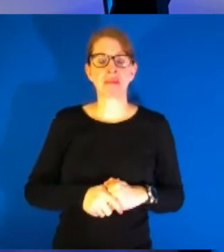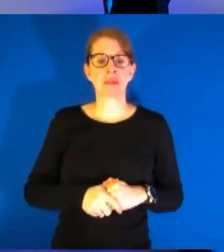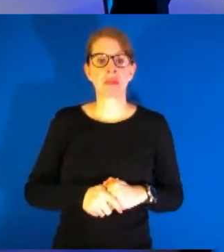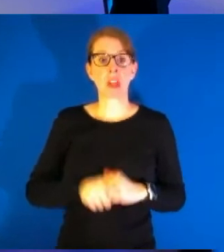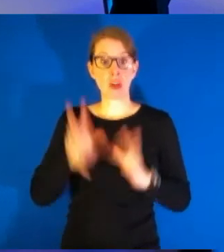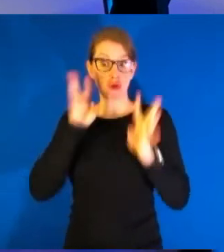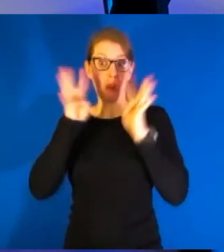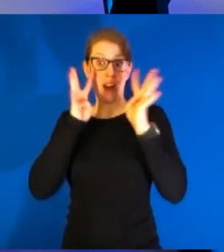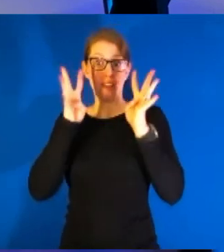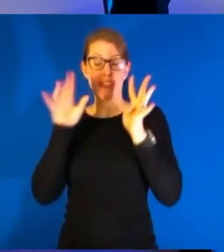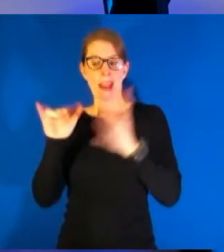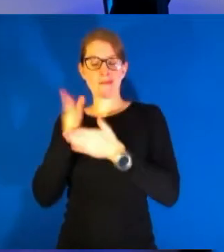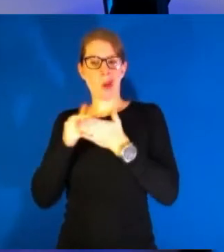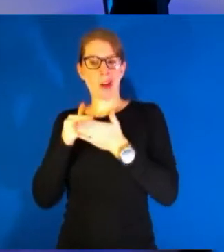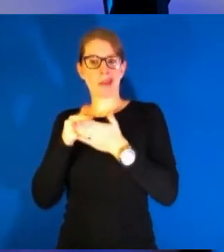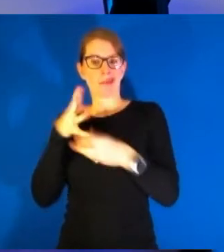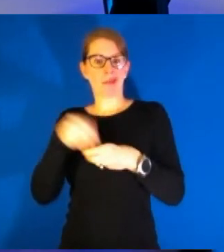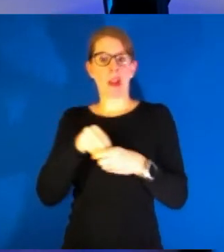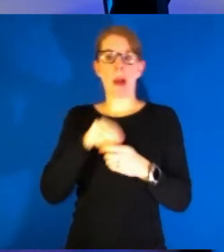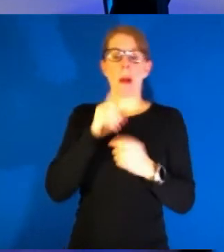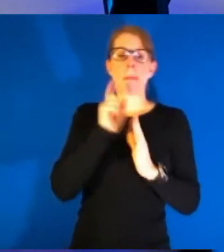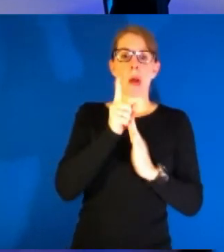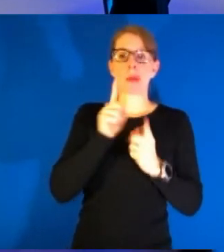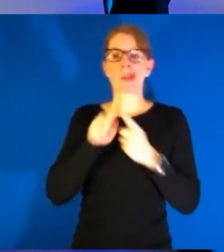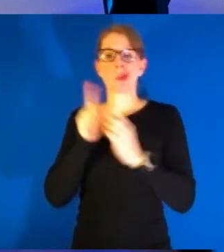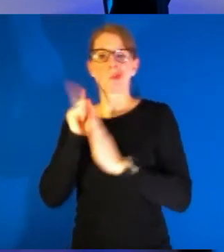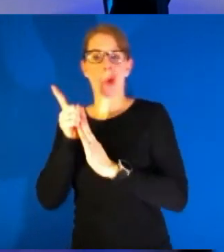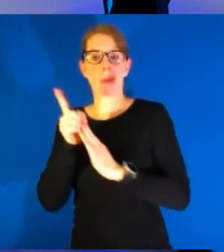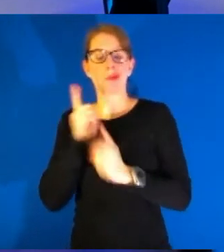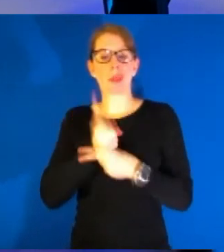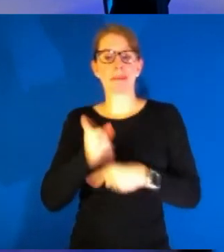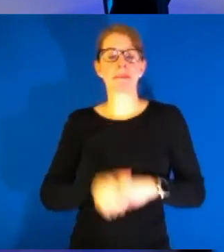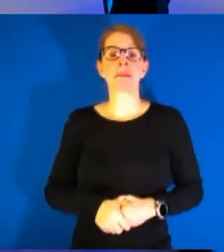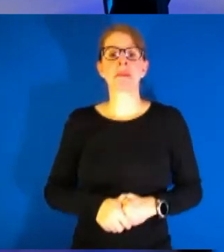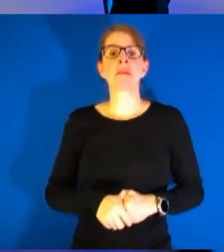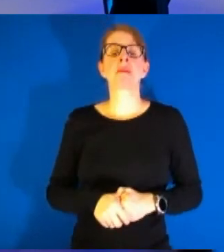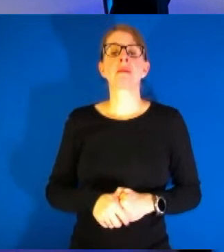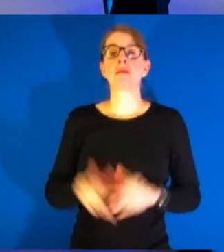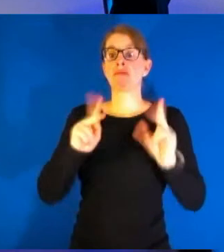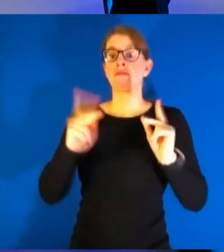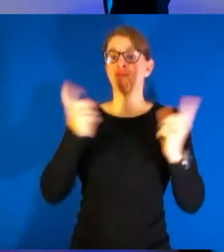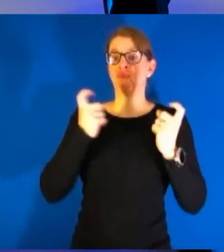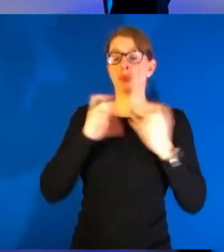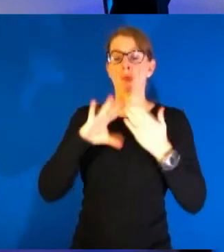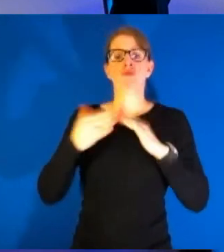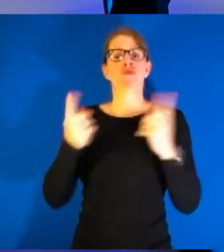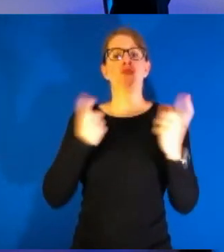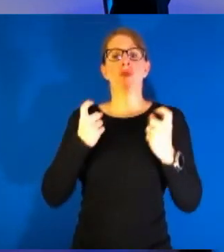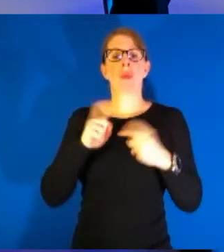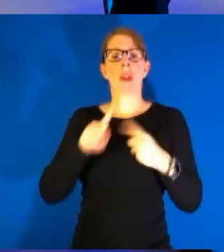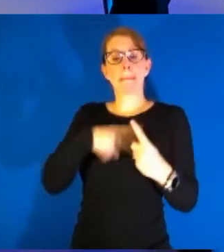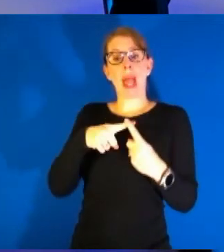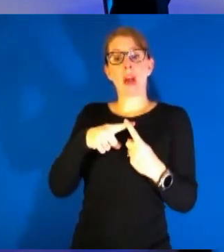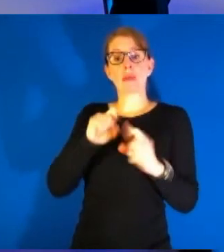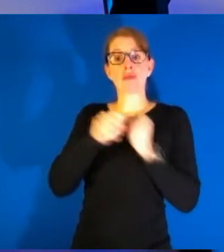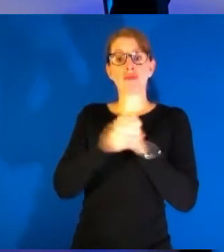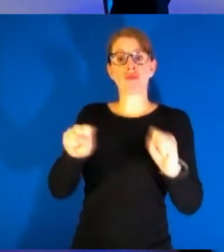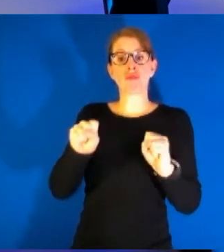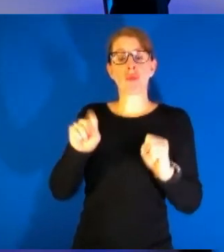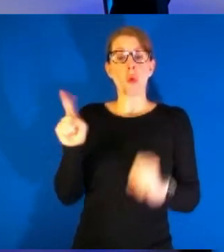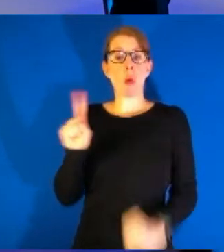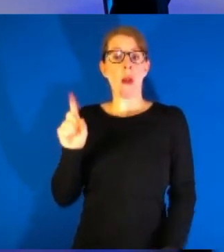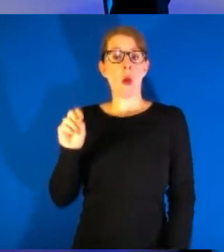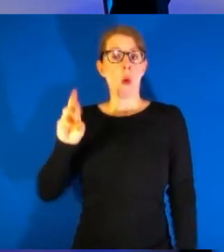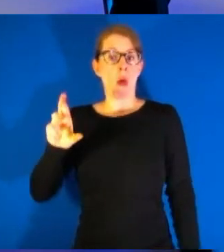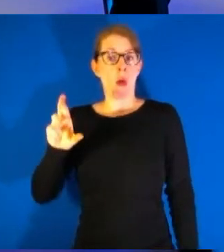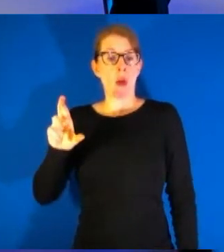Right, going on. and again, moment to moment. So a lot of people ask questions, the community asks just about safety in the OR. Again, you've been